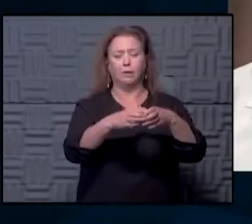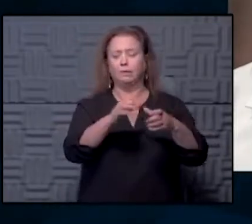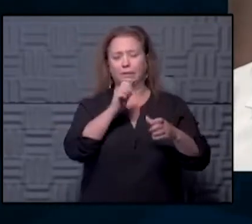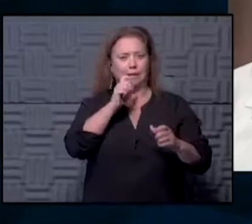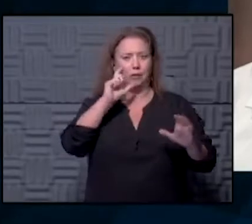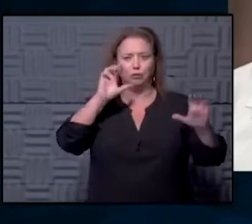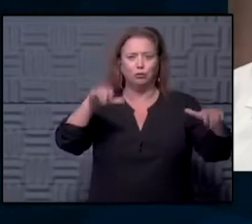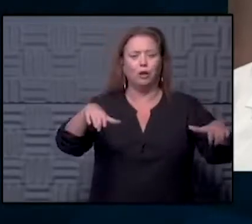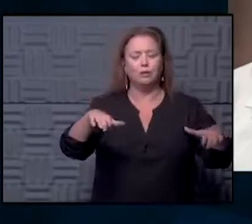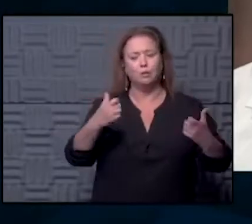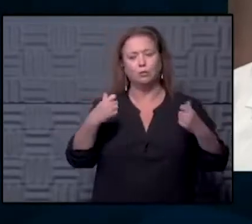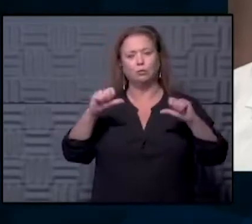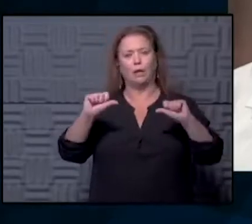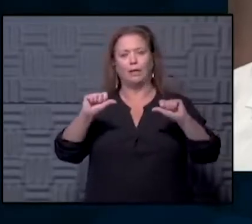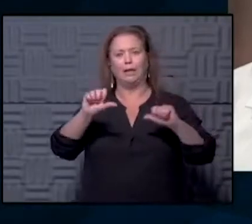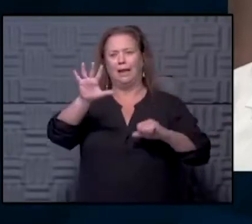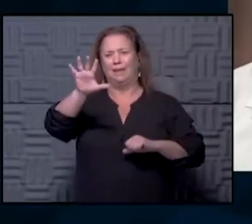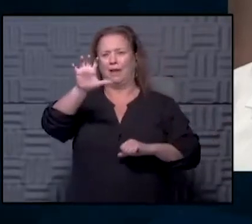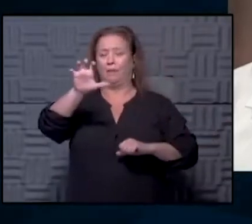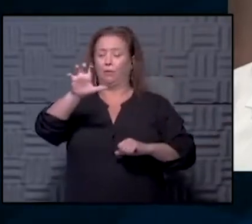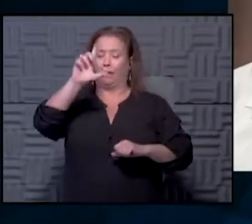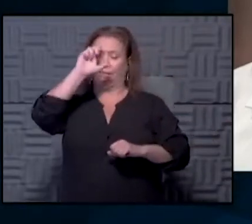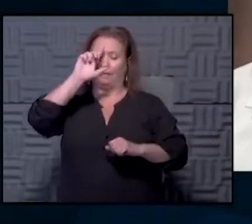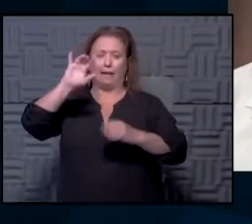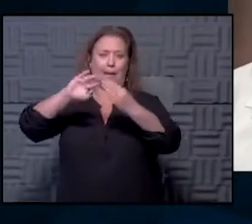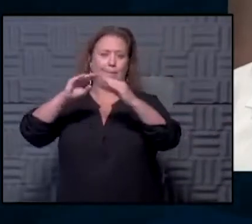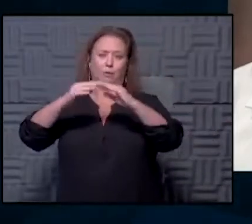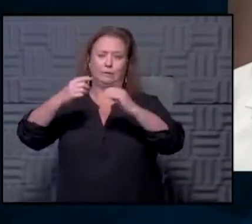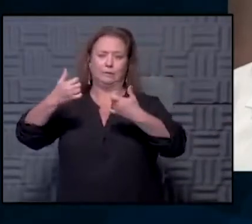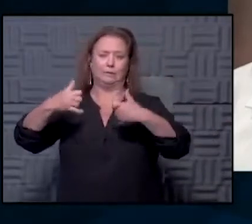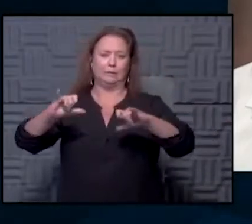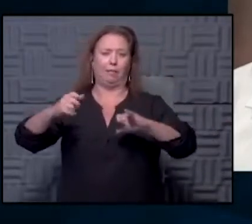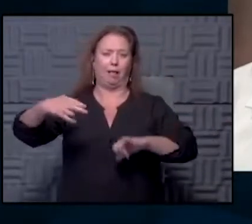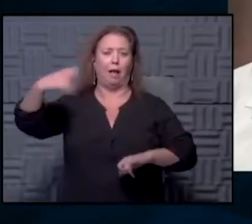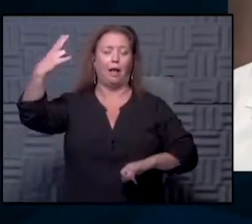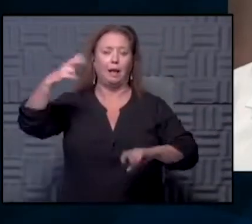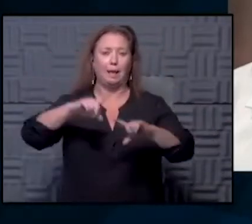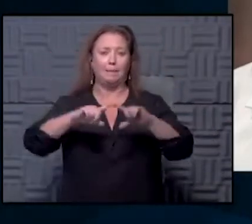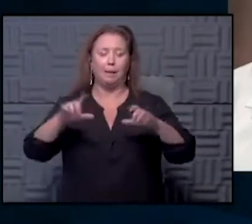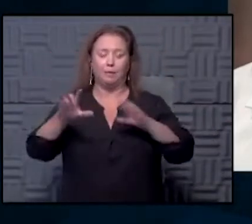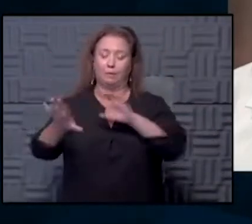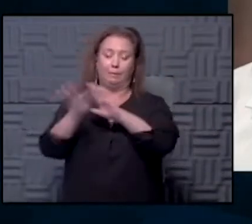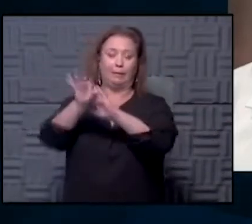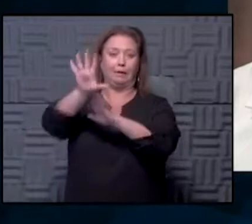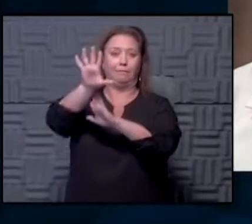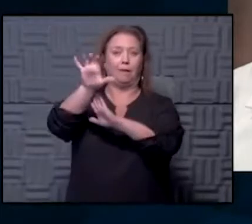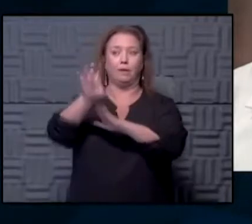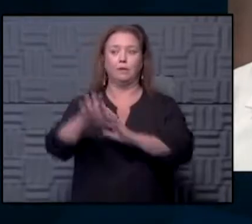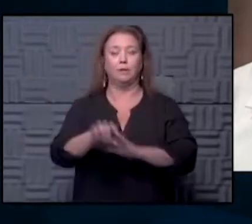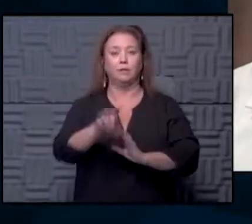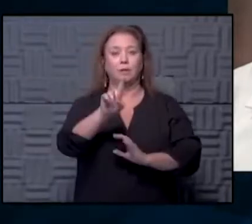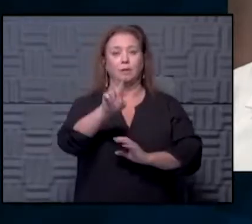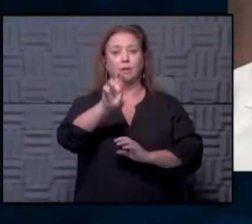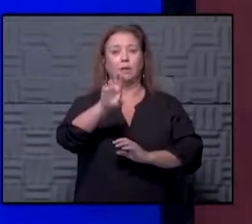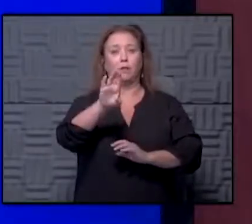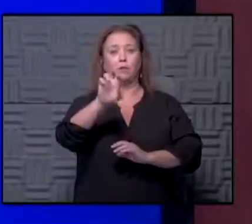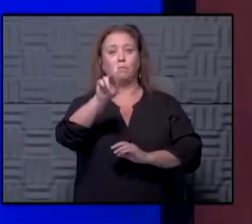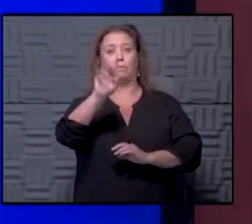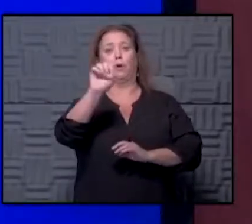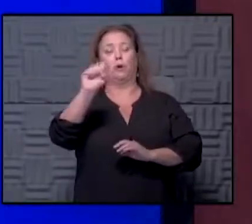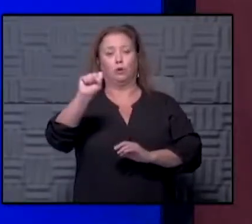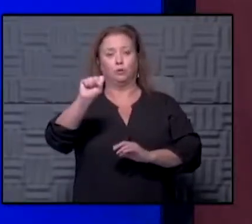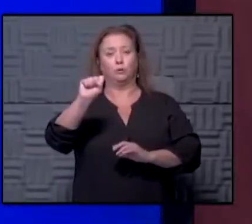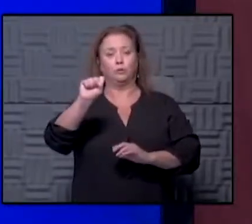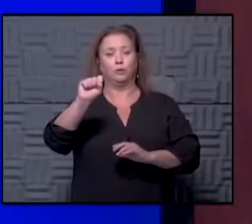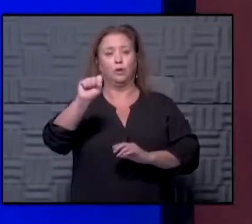trying to do what we can. I think 500 is too high, but that's where we wound up. Yeah, I think Dr. Birx, who